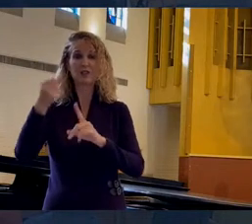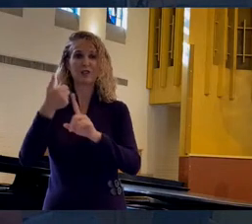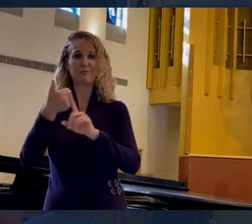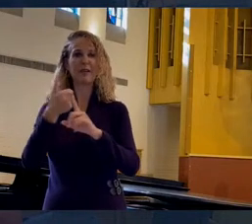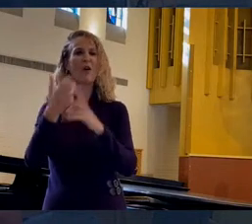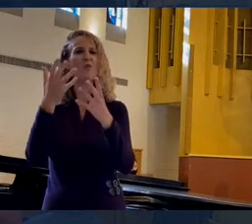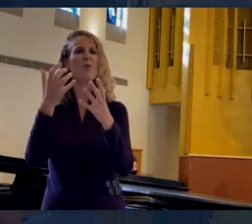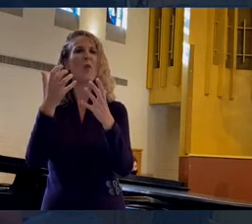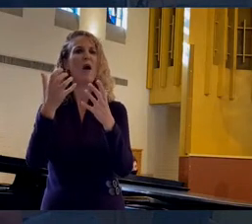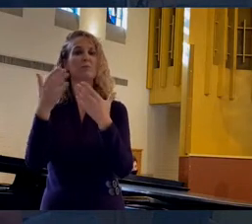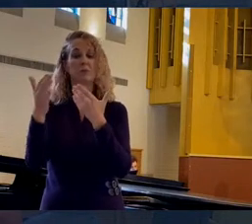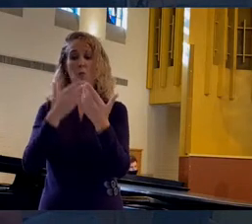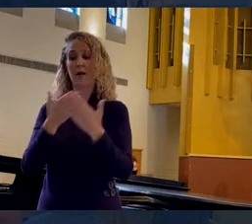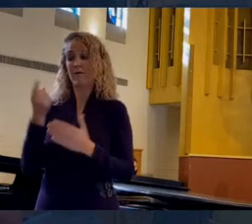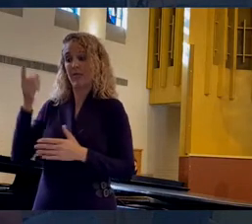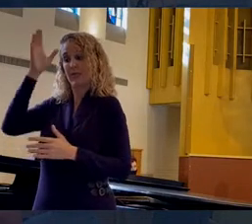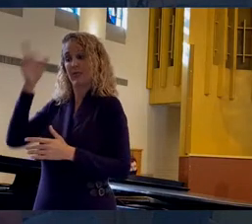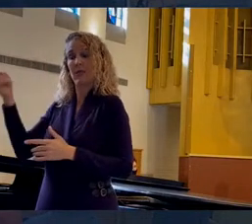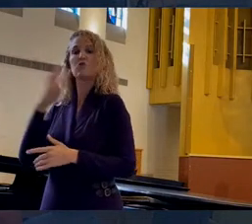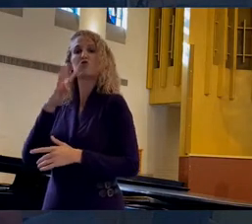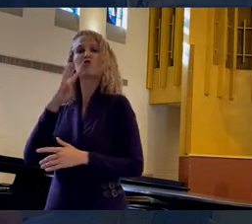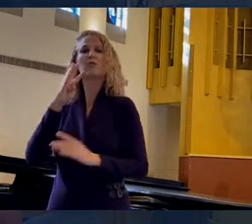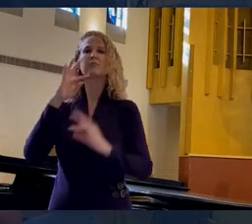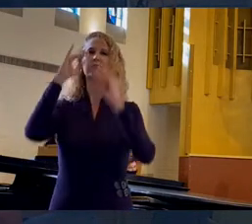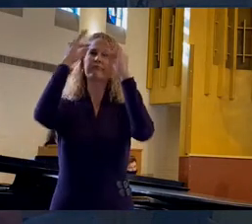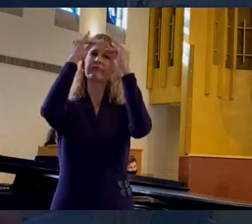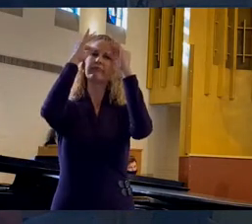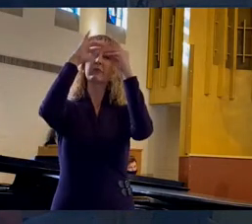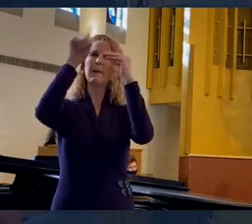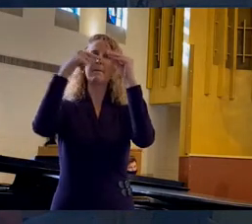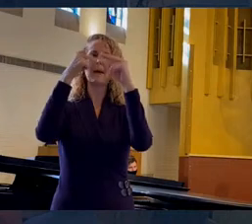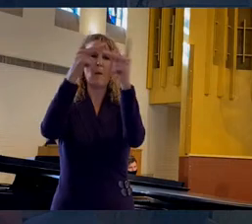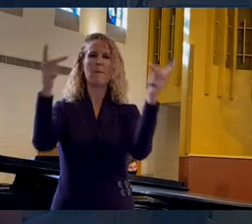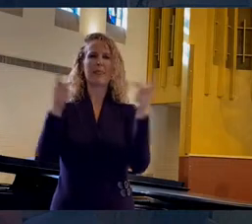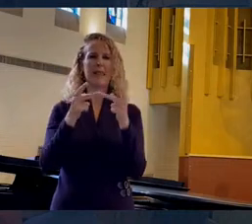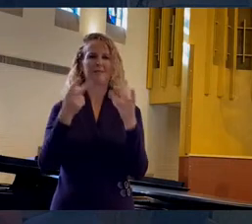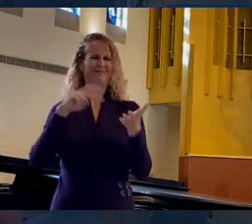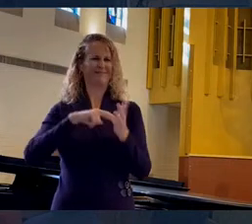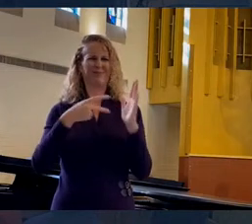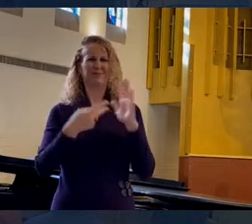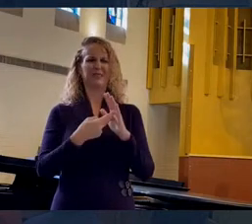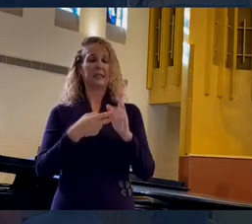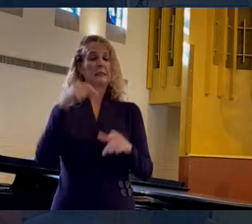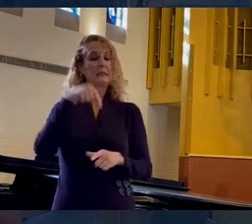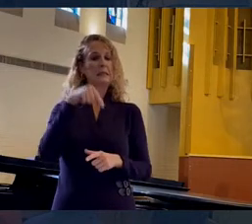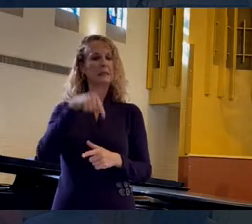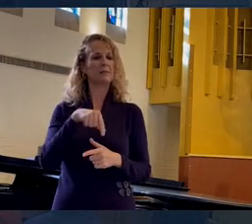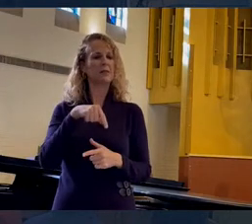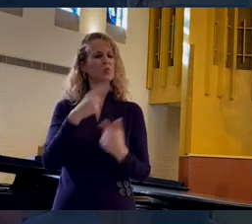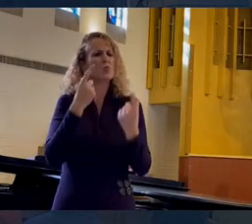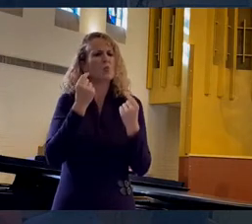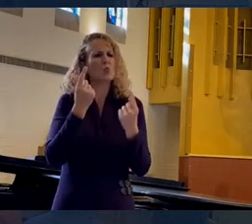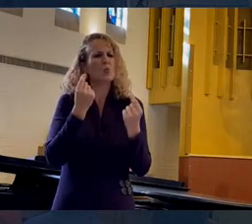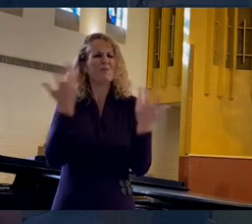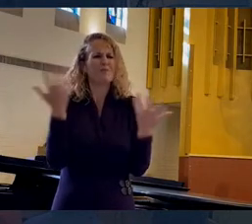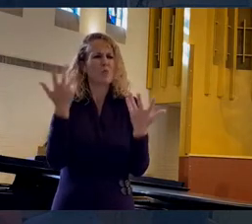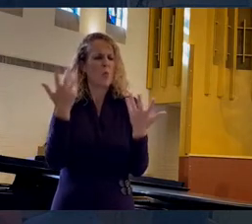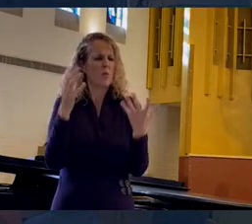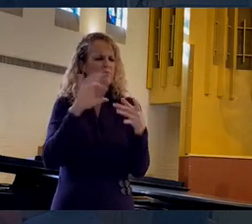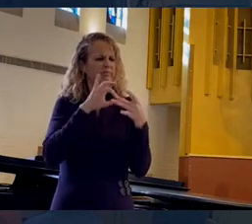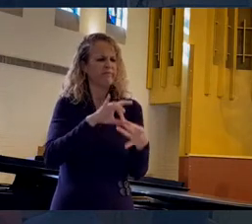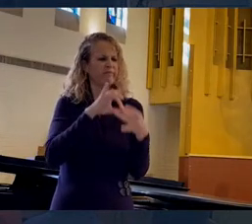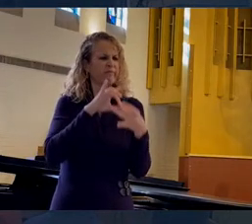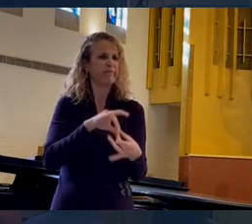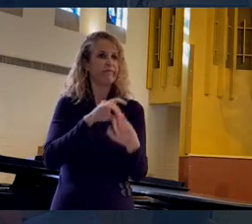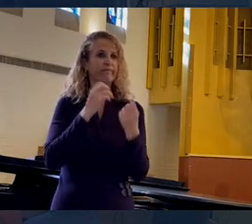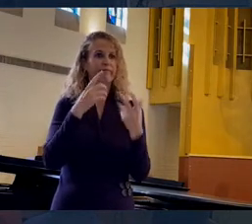want to take what Ignatius calls a contemplation of place. What's the context of what we're doing? Because contexts change